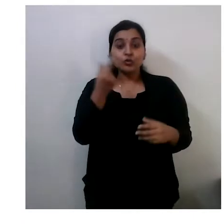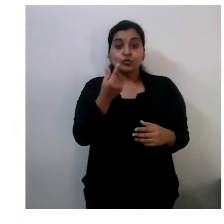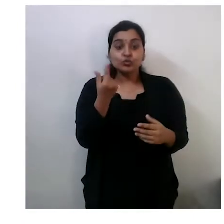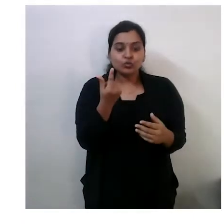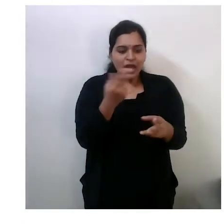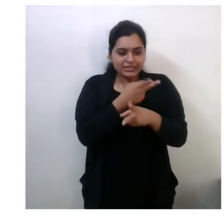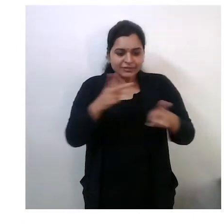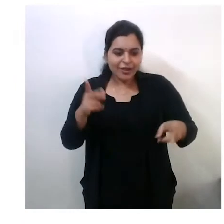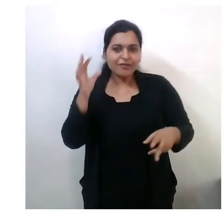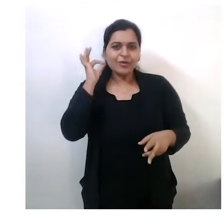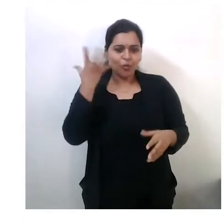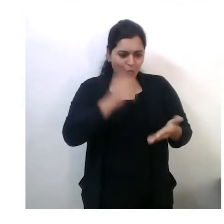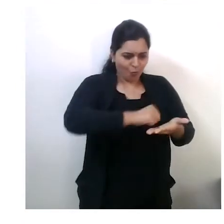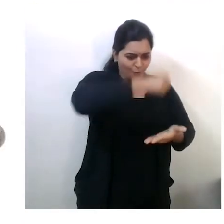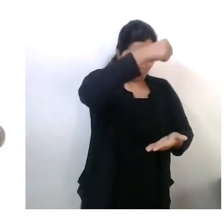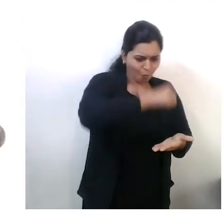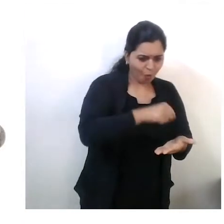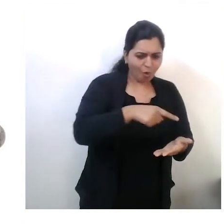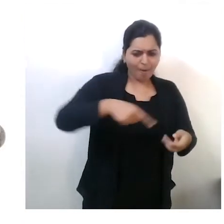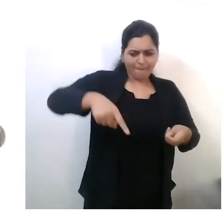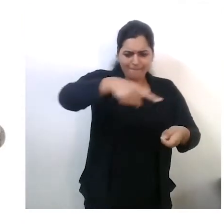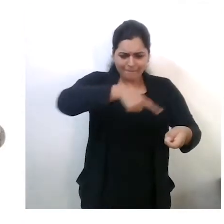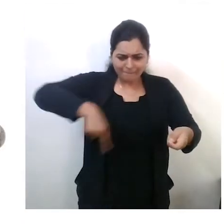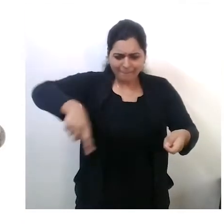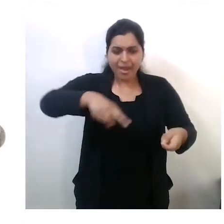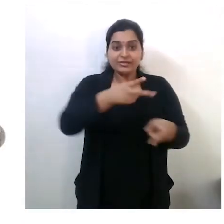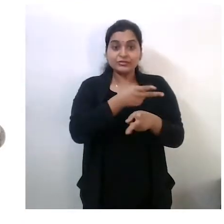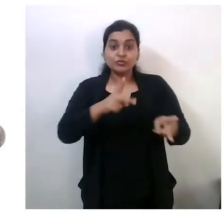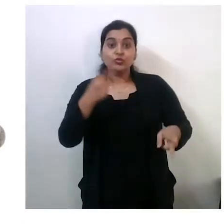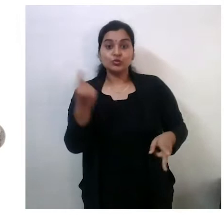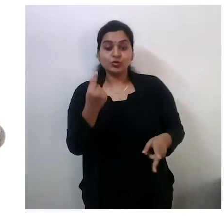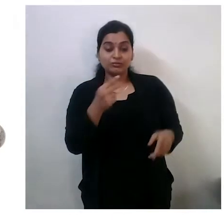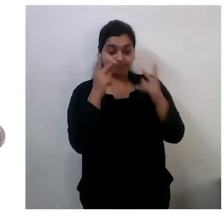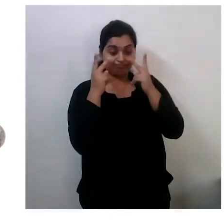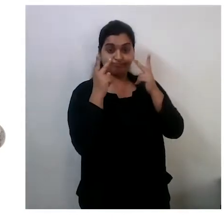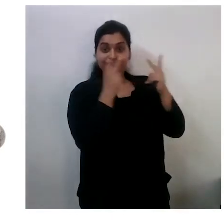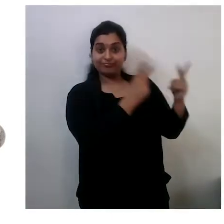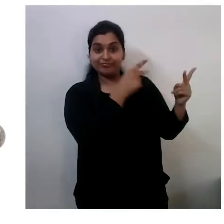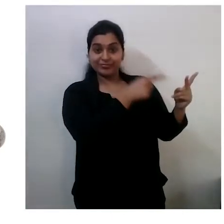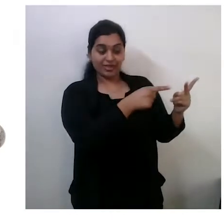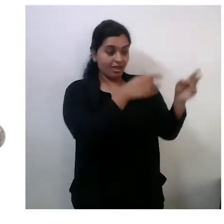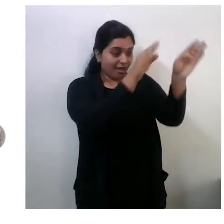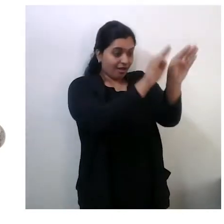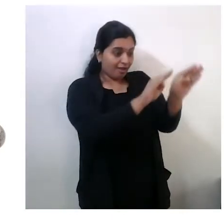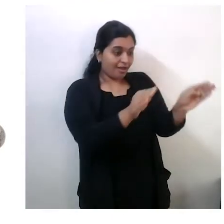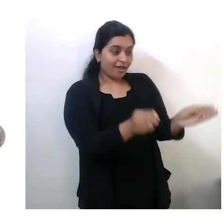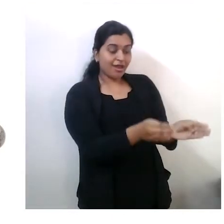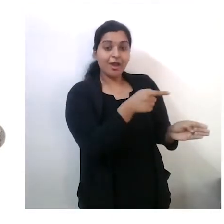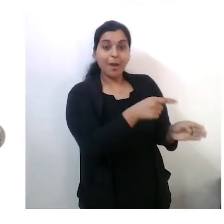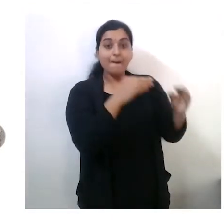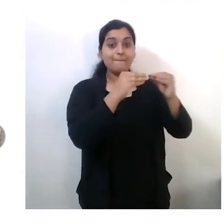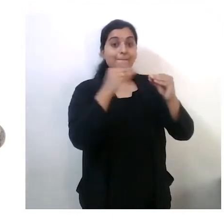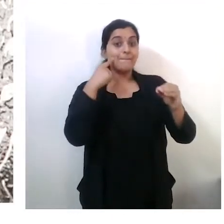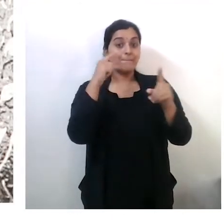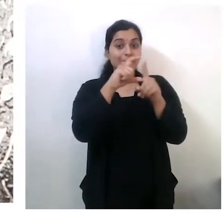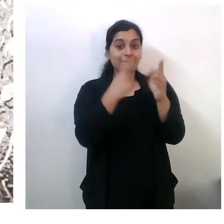jewelry boxes, and even jewelry. This water pipe or hookah base is made in a Bidri style of inlaying metal on